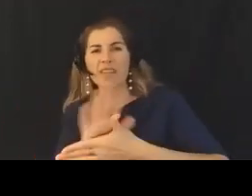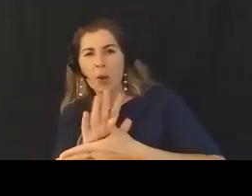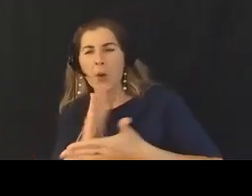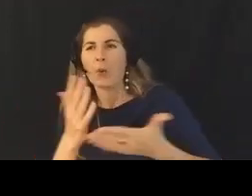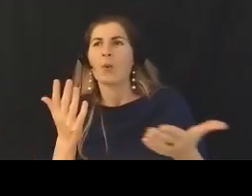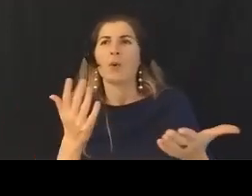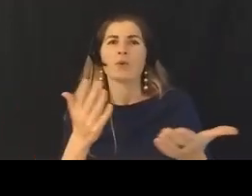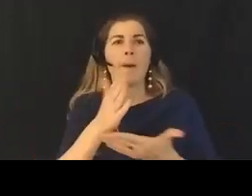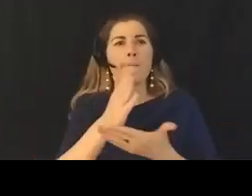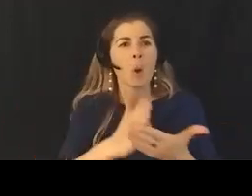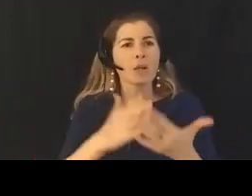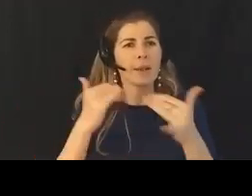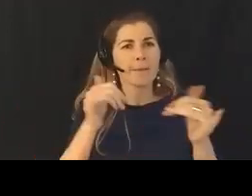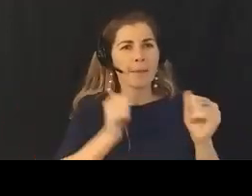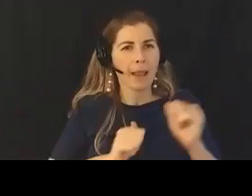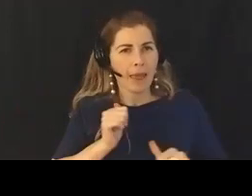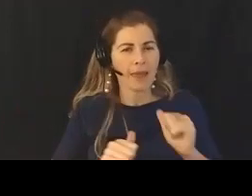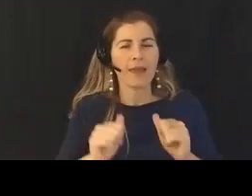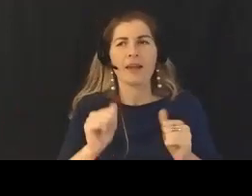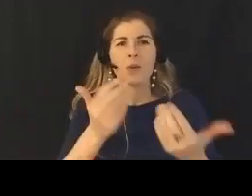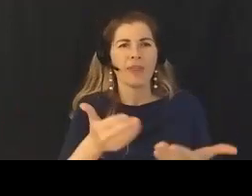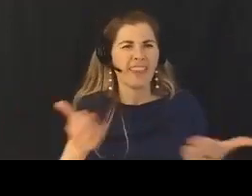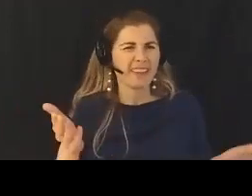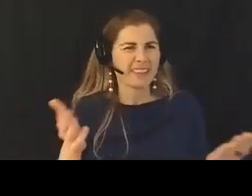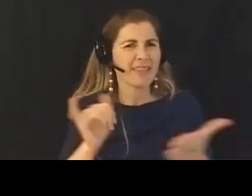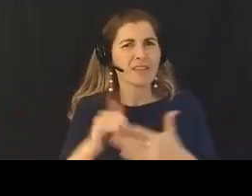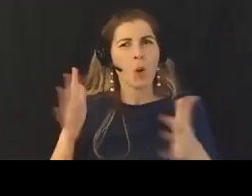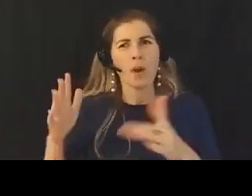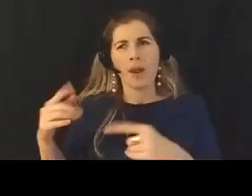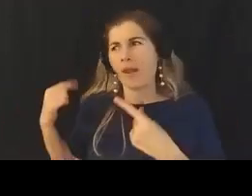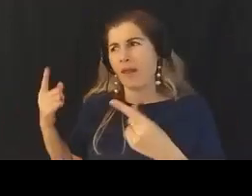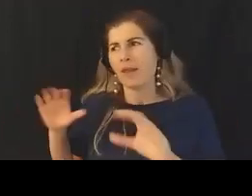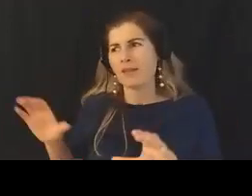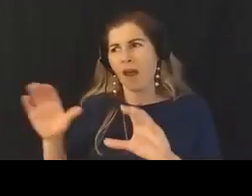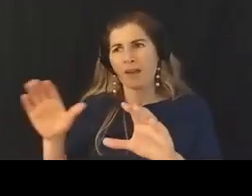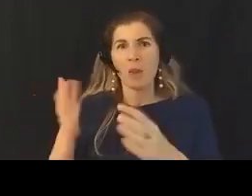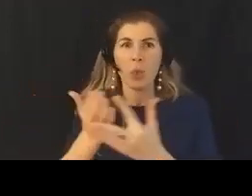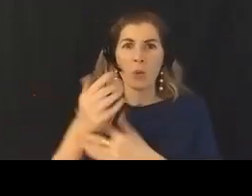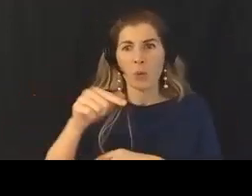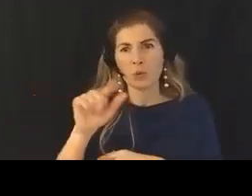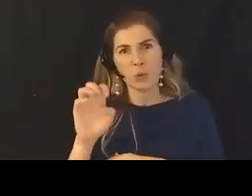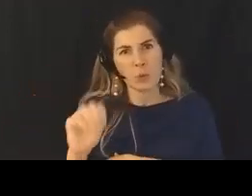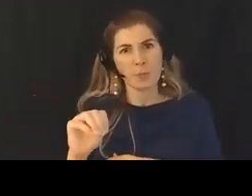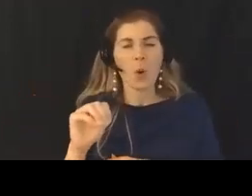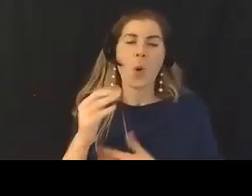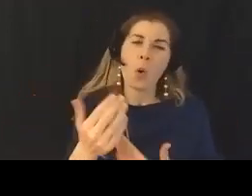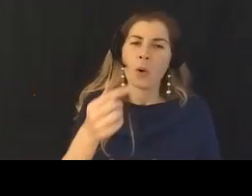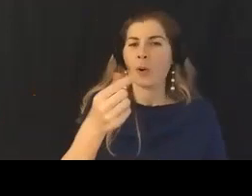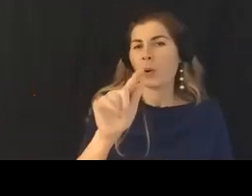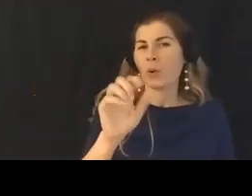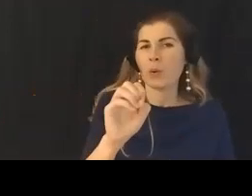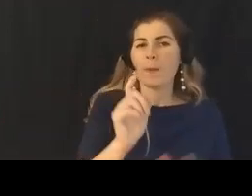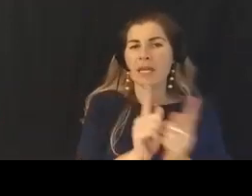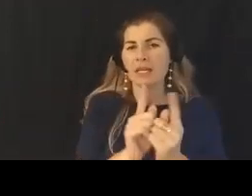of plays or shows that have been done already through this Zoom or Google Meet.